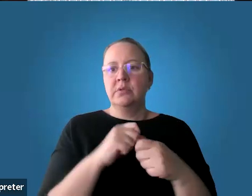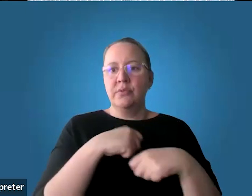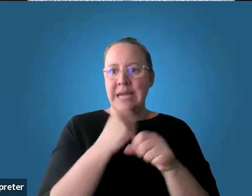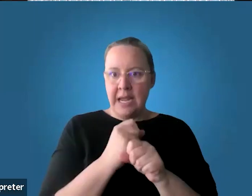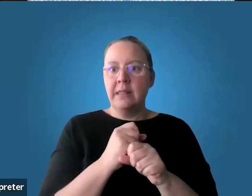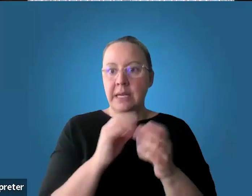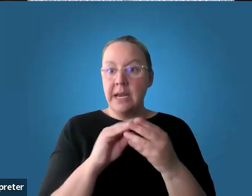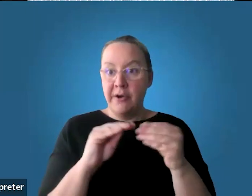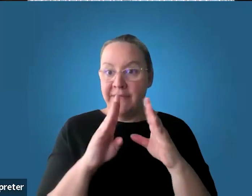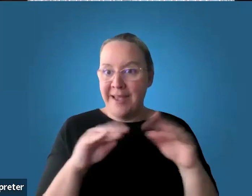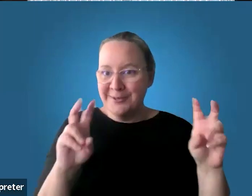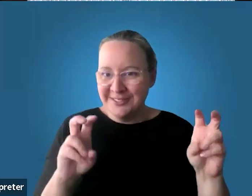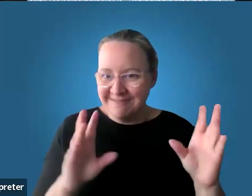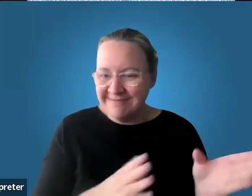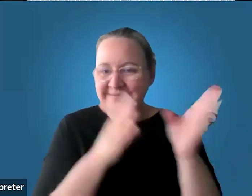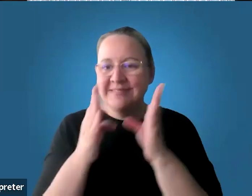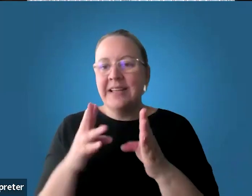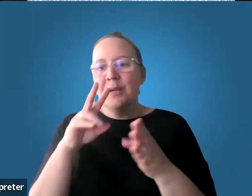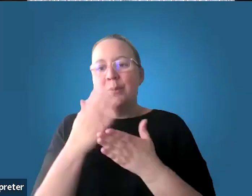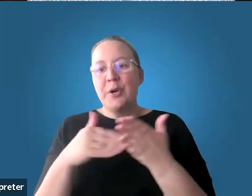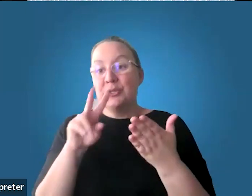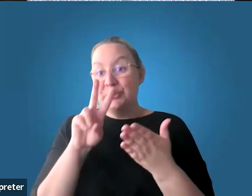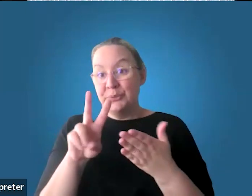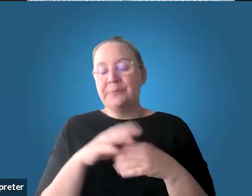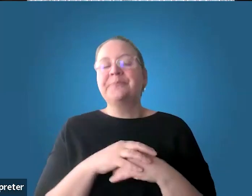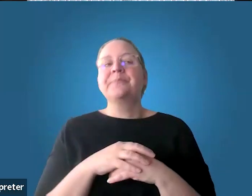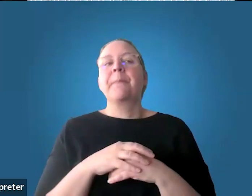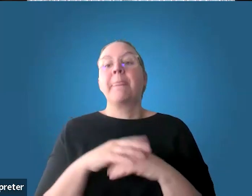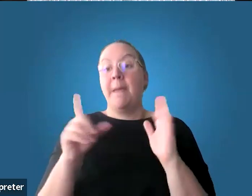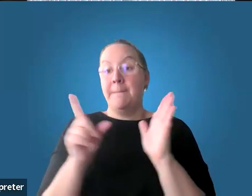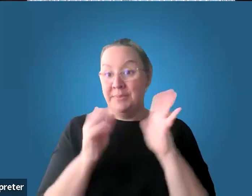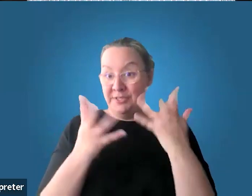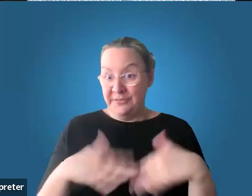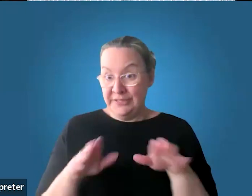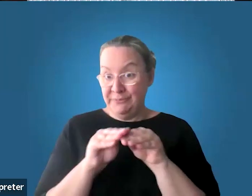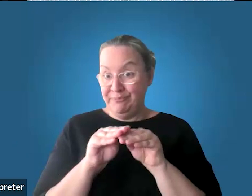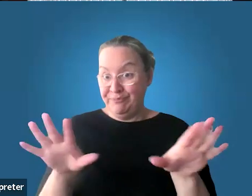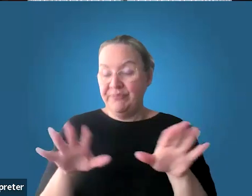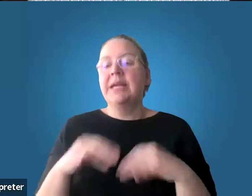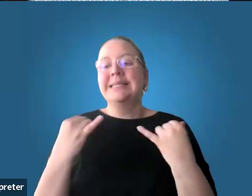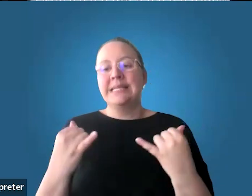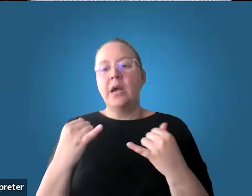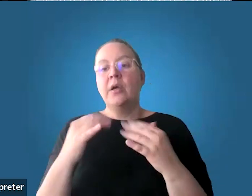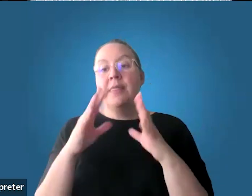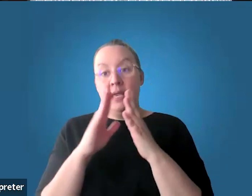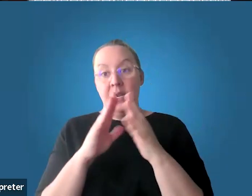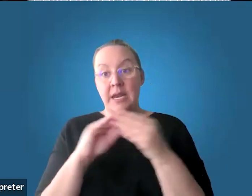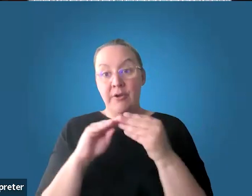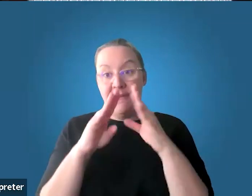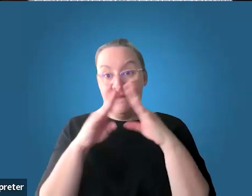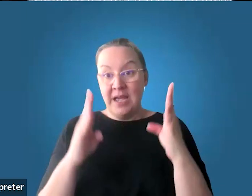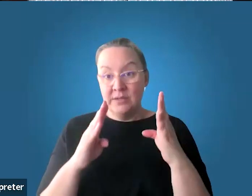Um, so that was the first phase. Second phase, where we are right now after publishing it, is taking the narrative house across